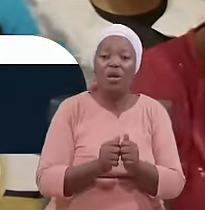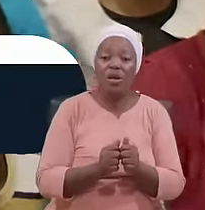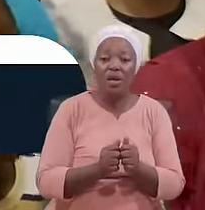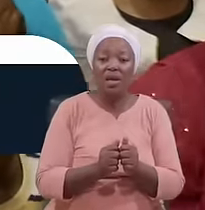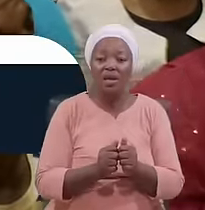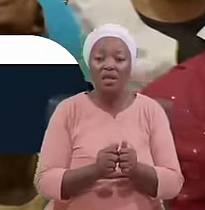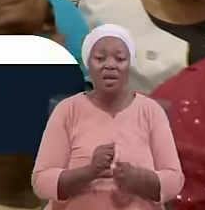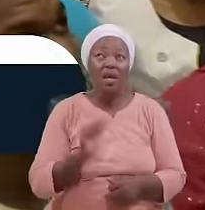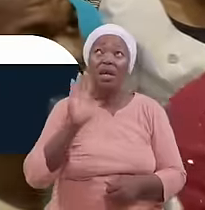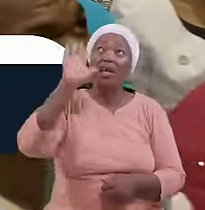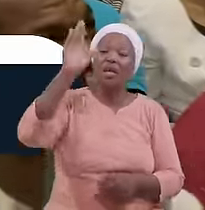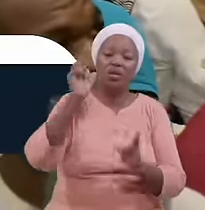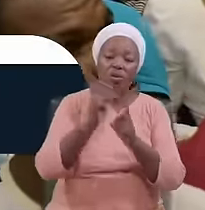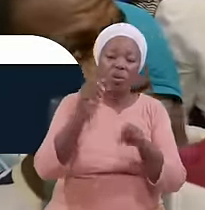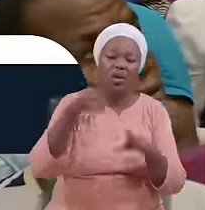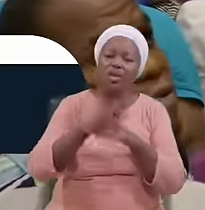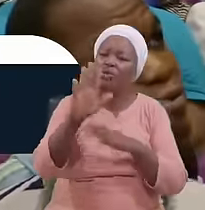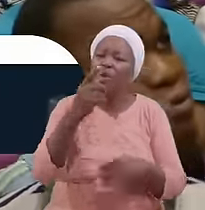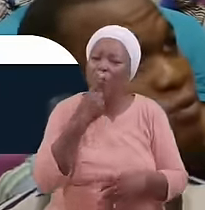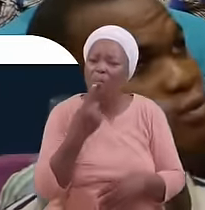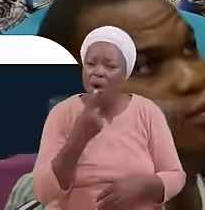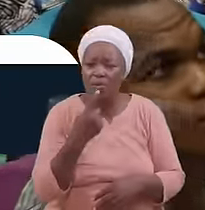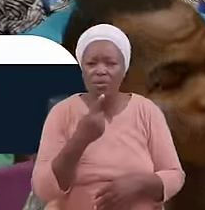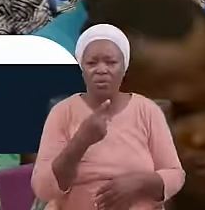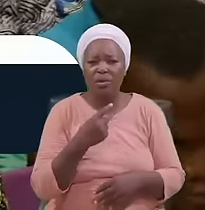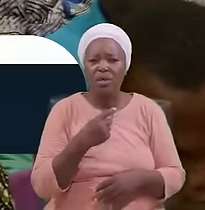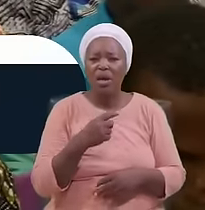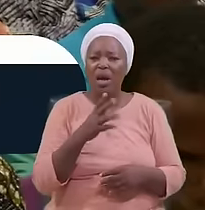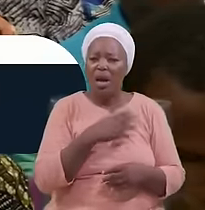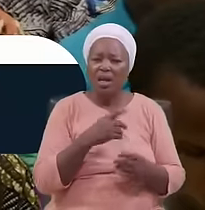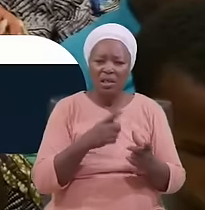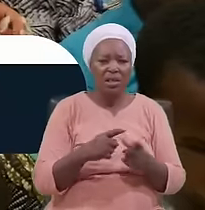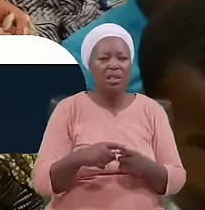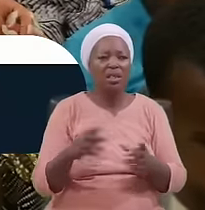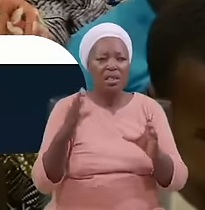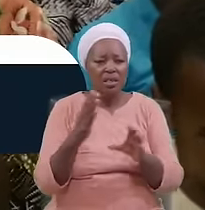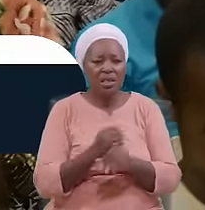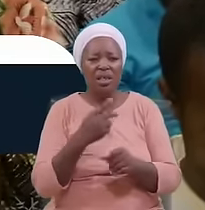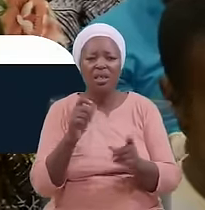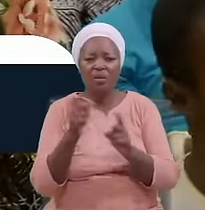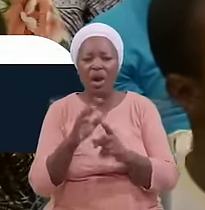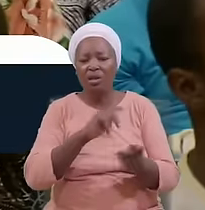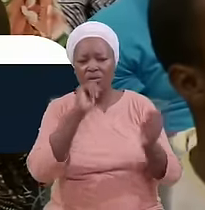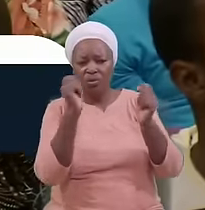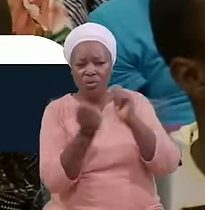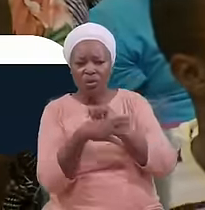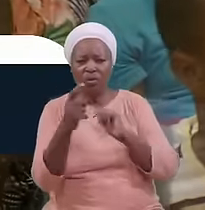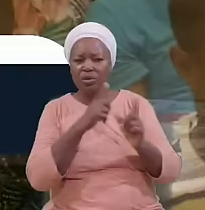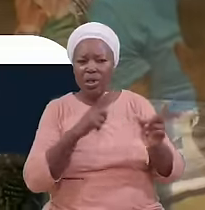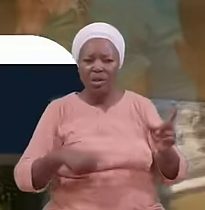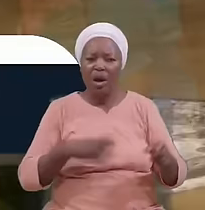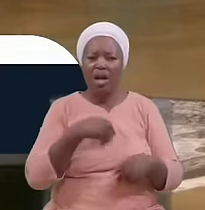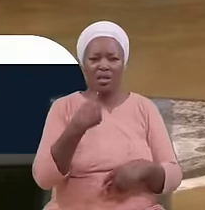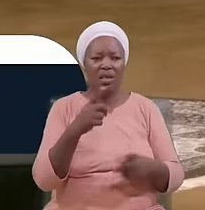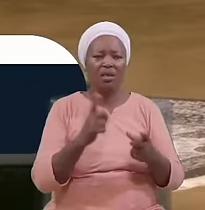in your mouth. Take with you words and turn to the Lord and say unto